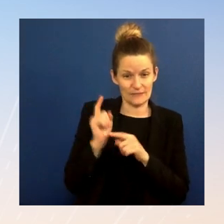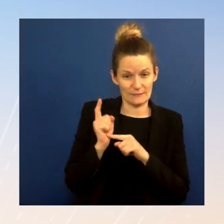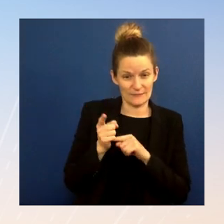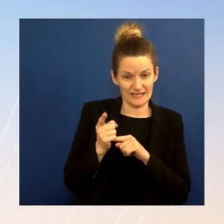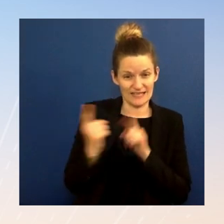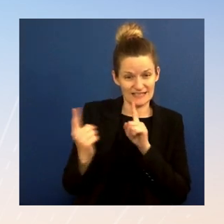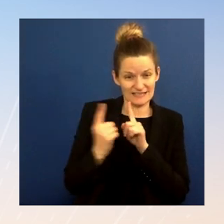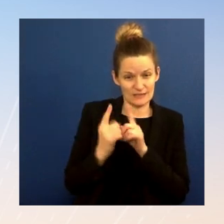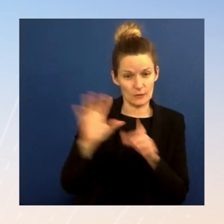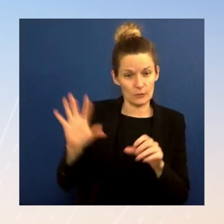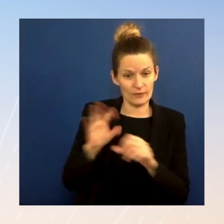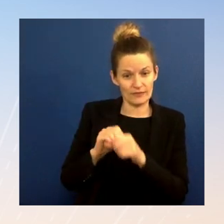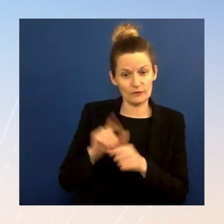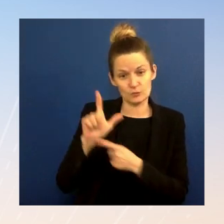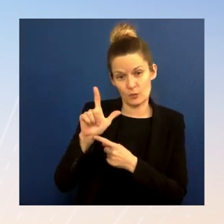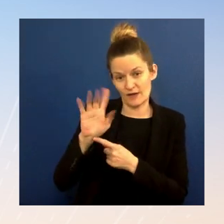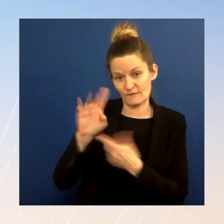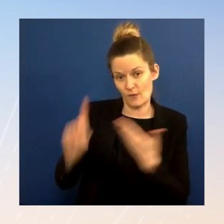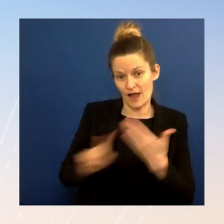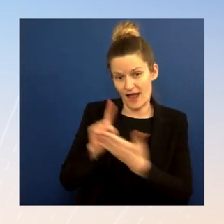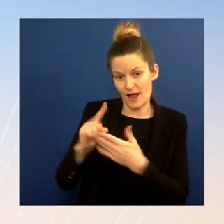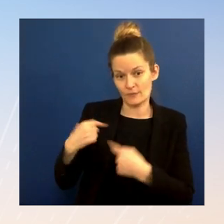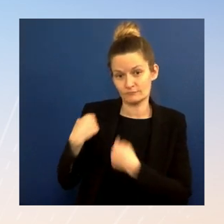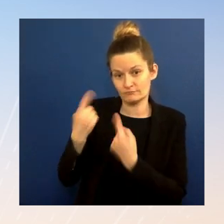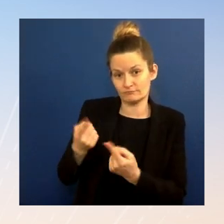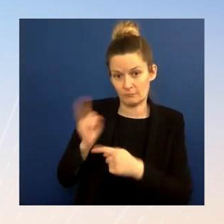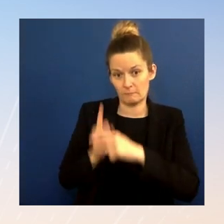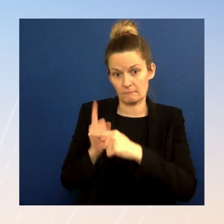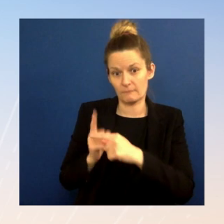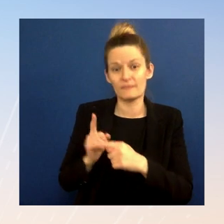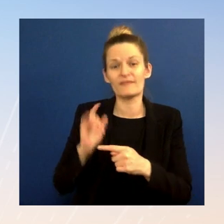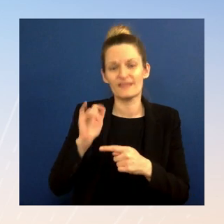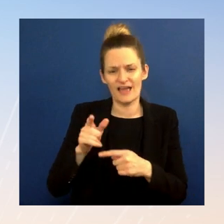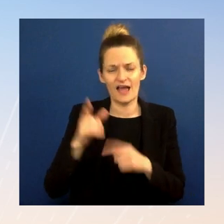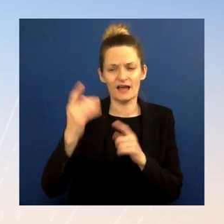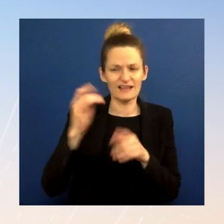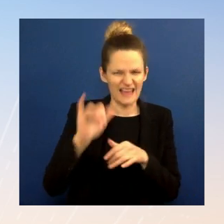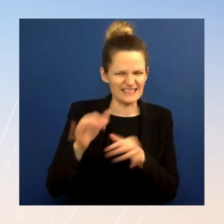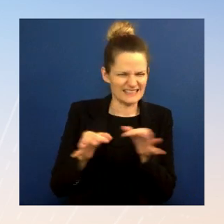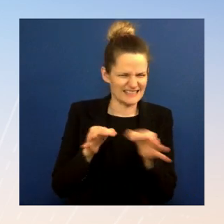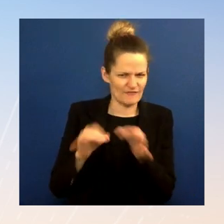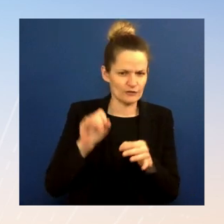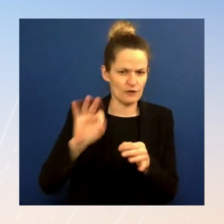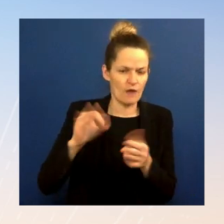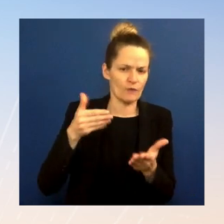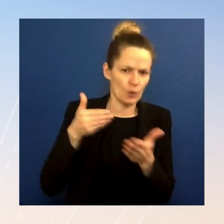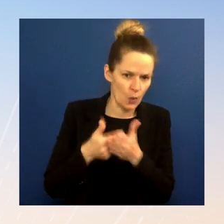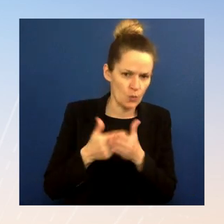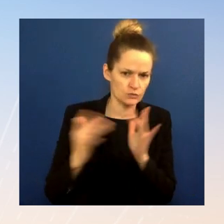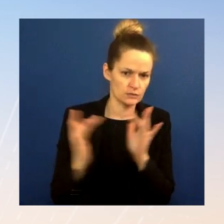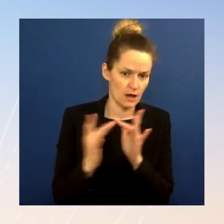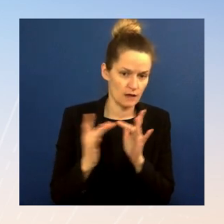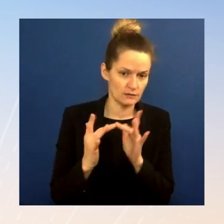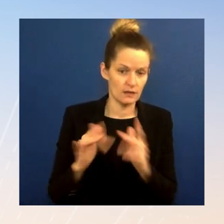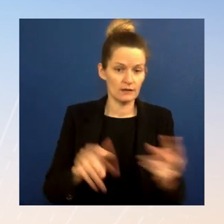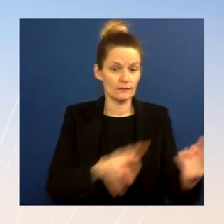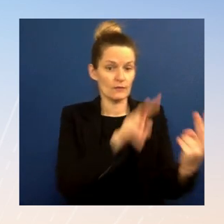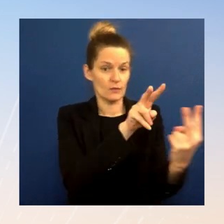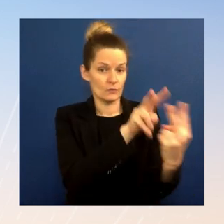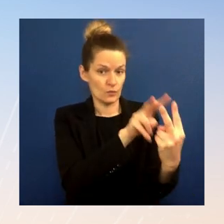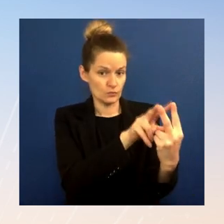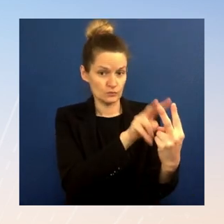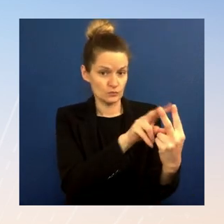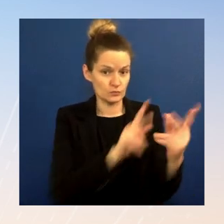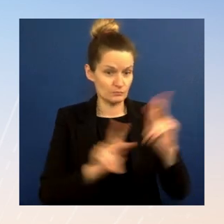define it. And of course, our doctors look closely at that as well. And neither of these two individuals did he spend that amount of